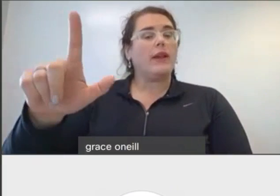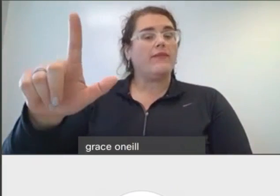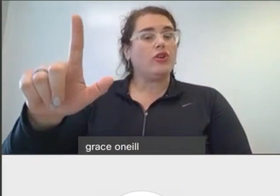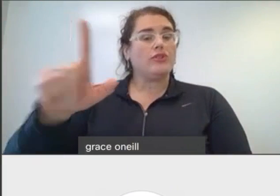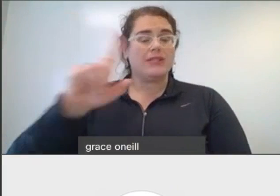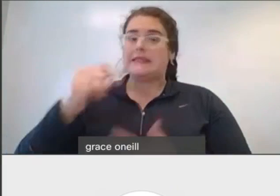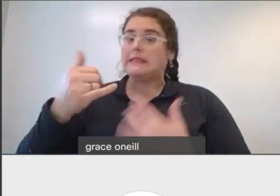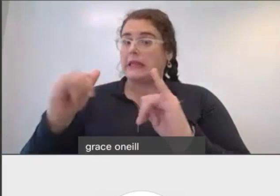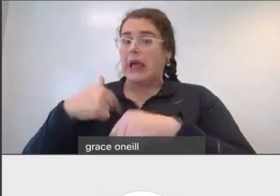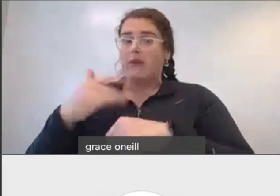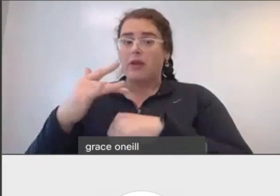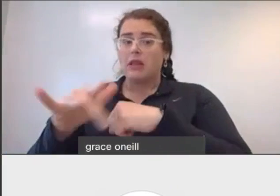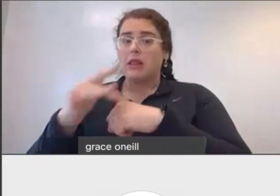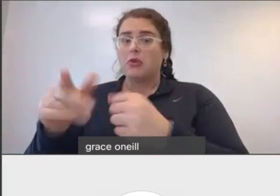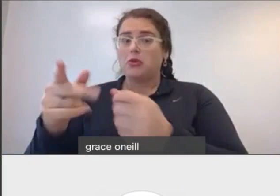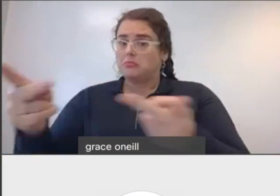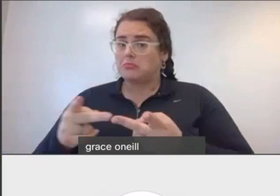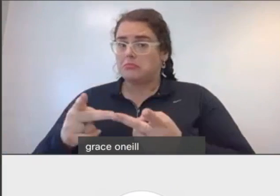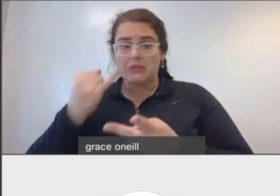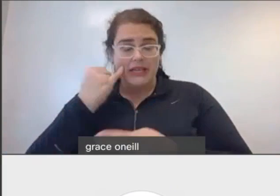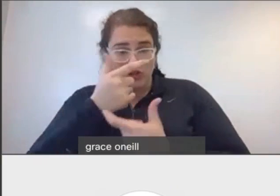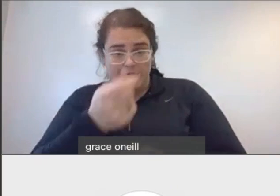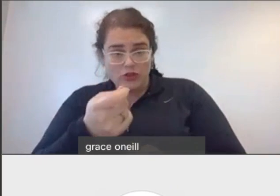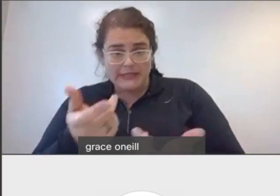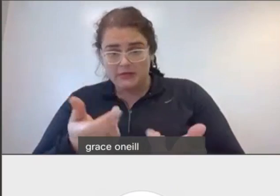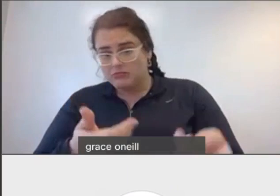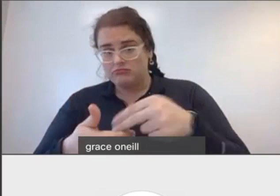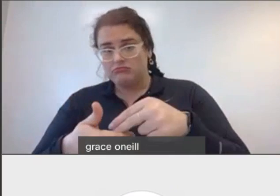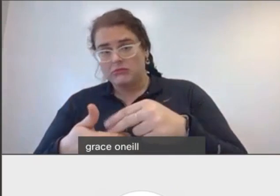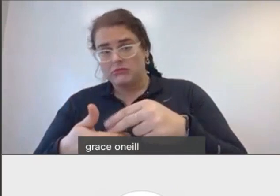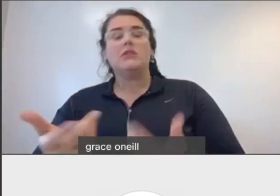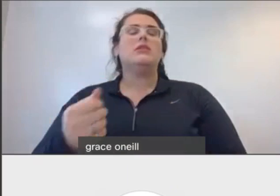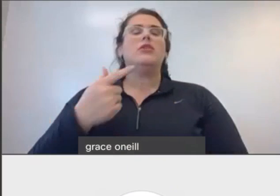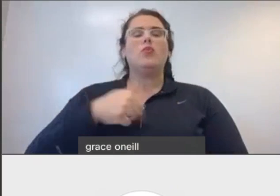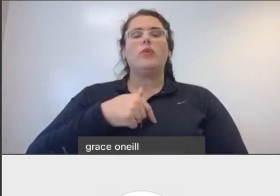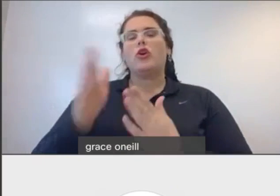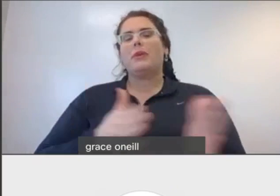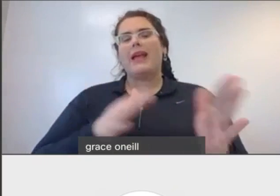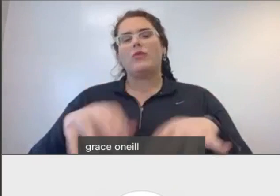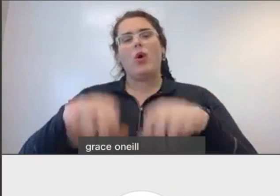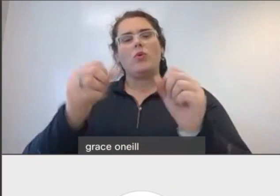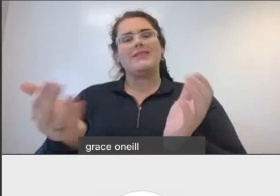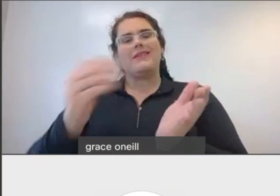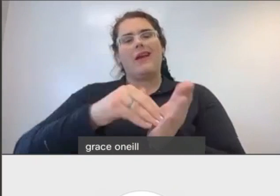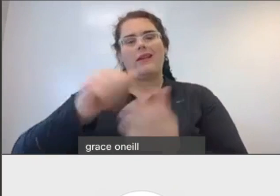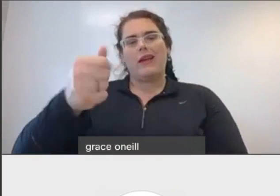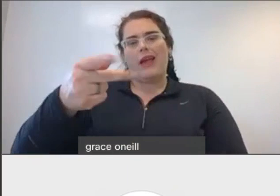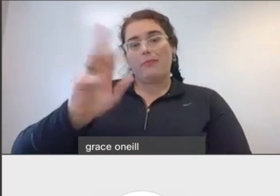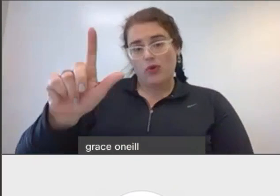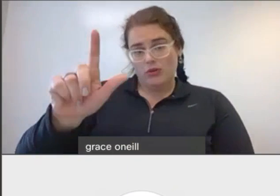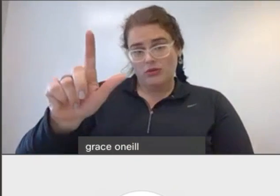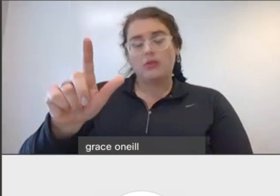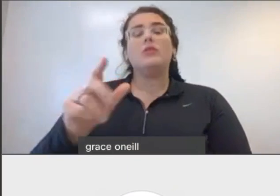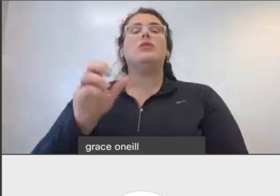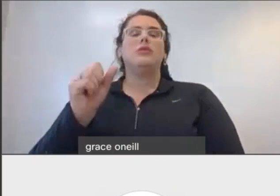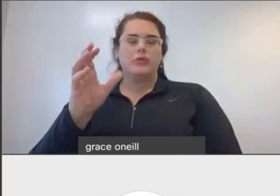And we are working on looking at dates for April. And so it's, it's